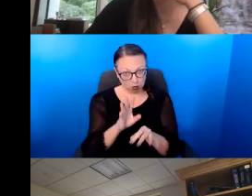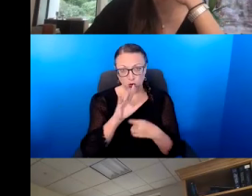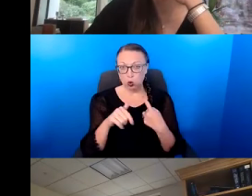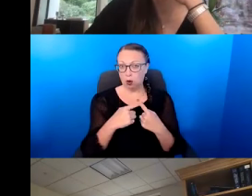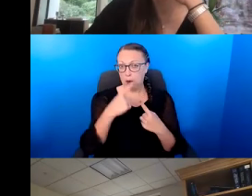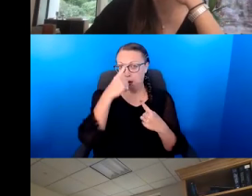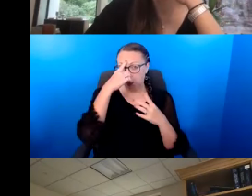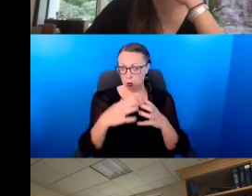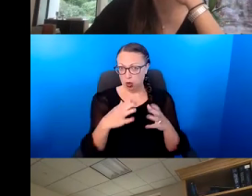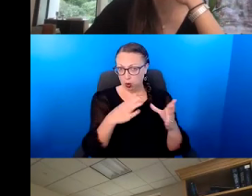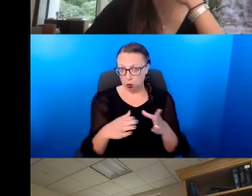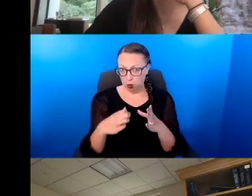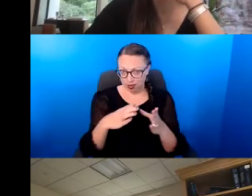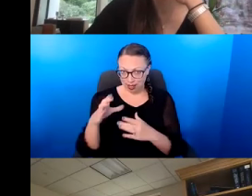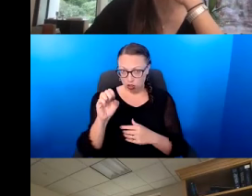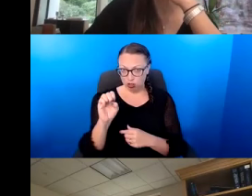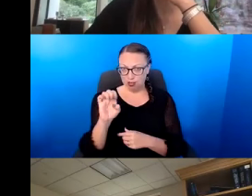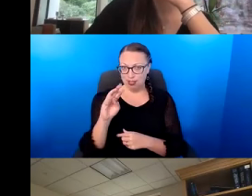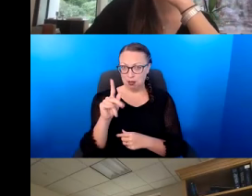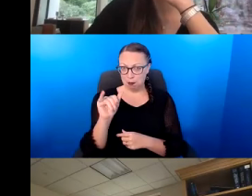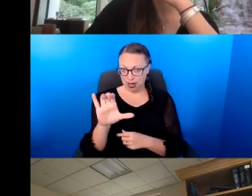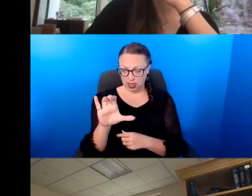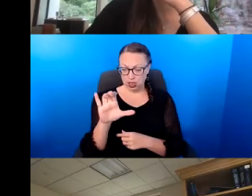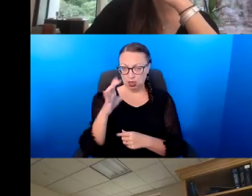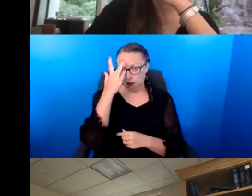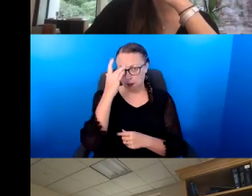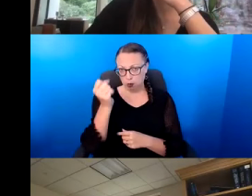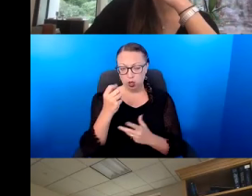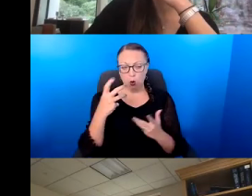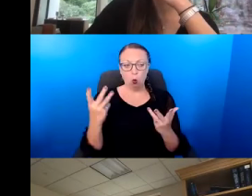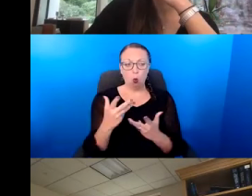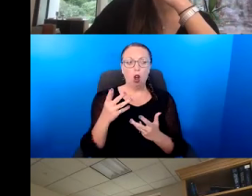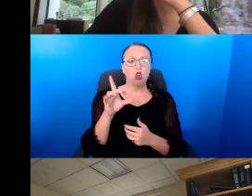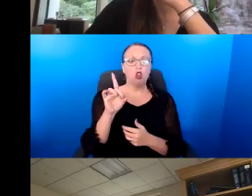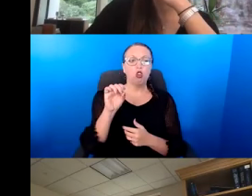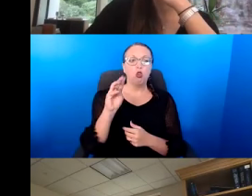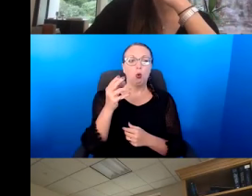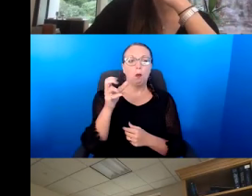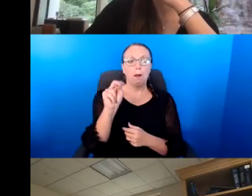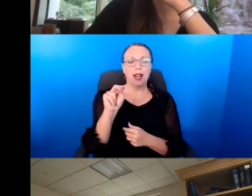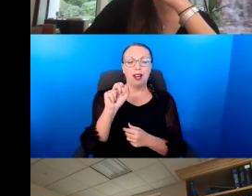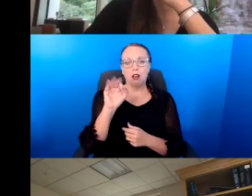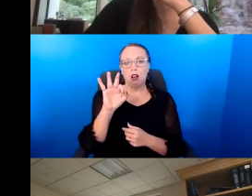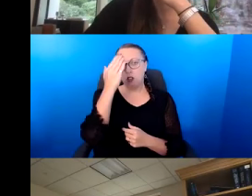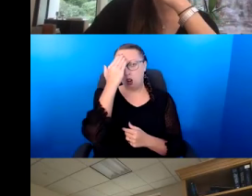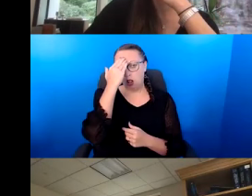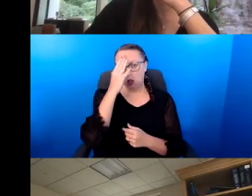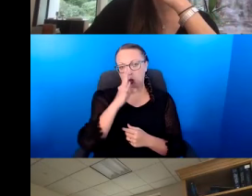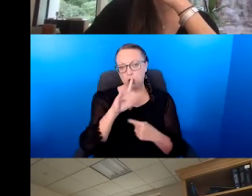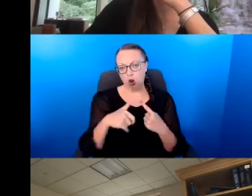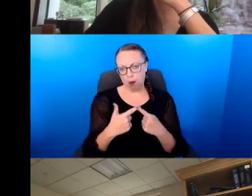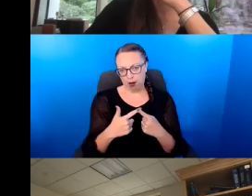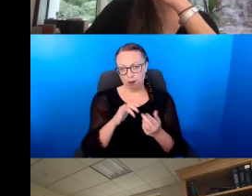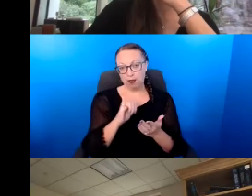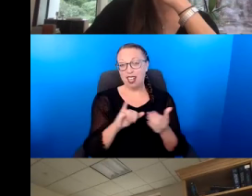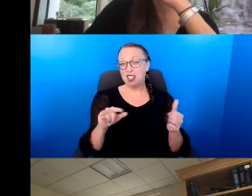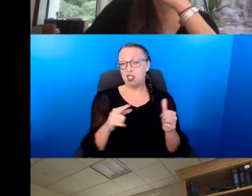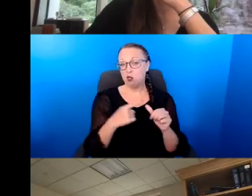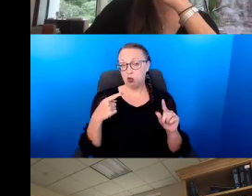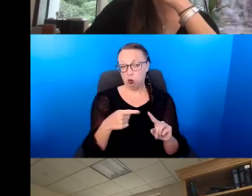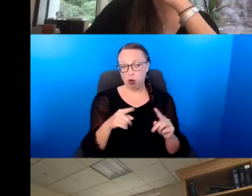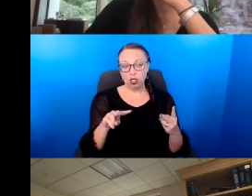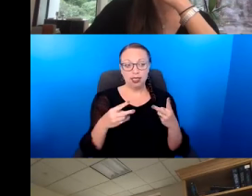for semantic memory, is what domain of knowledge we're talking about. Okay, that's the first point. The